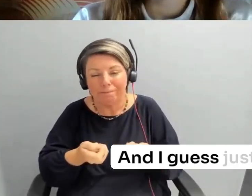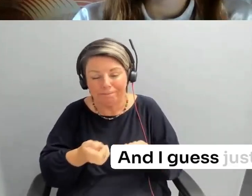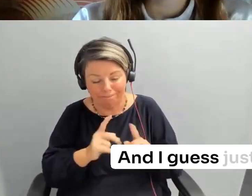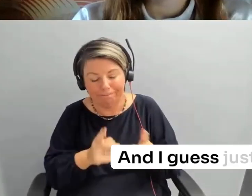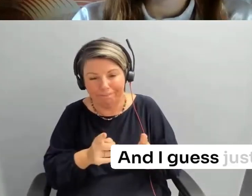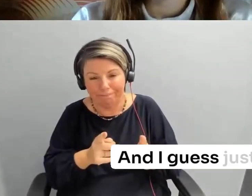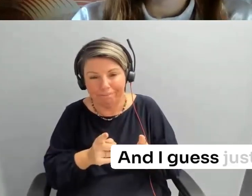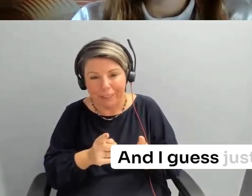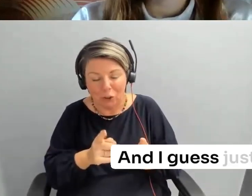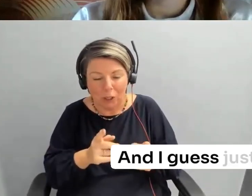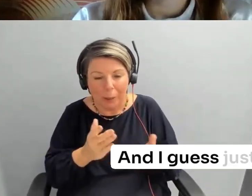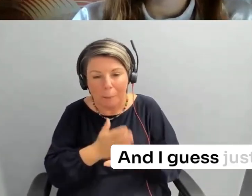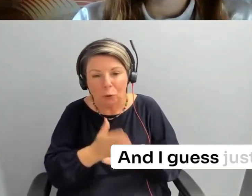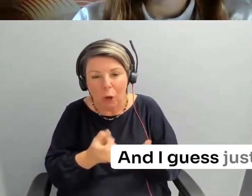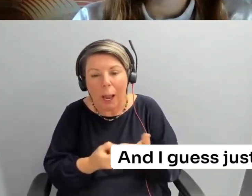guess